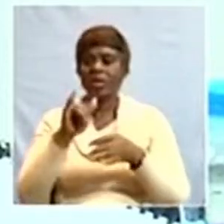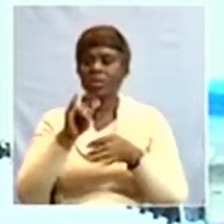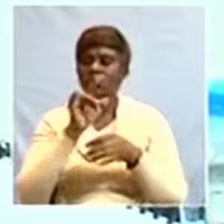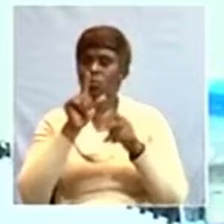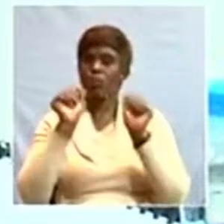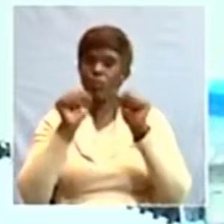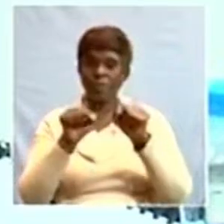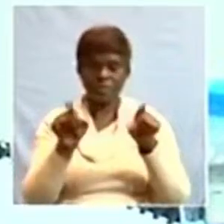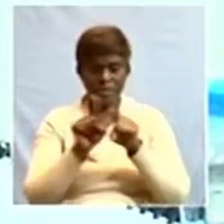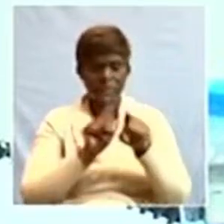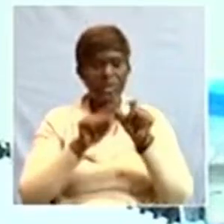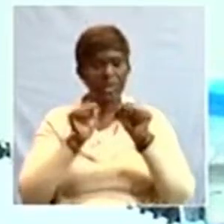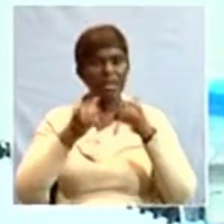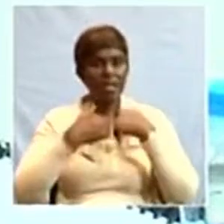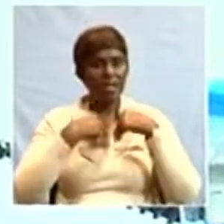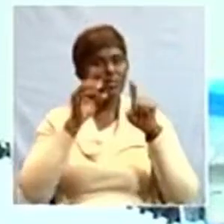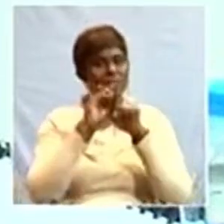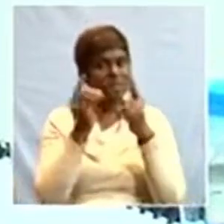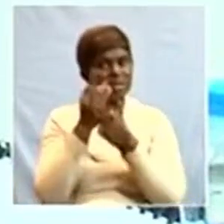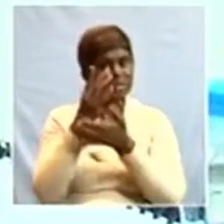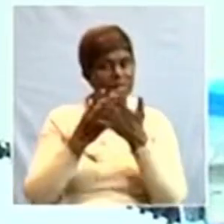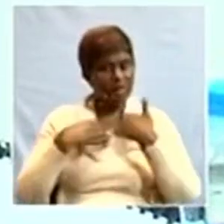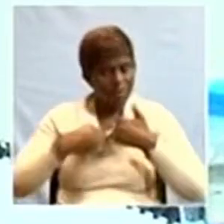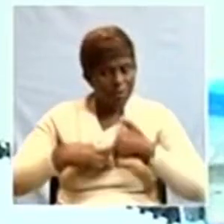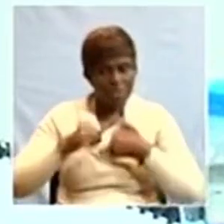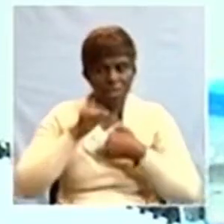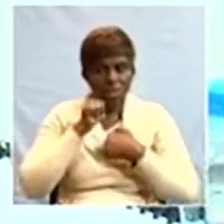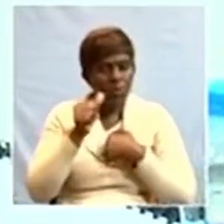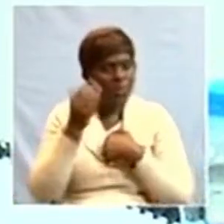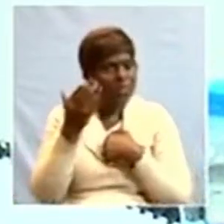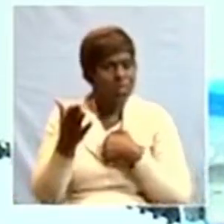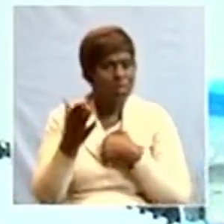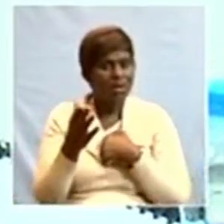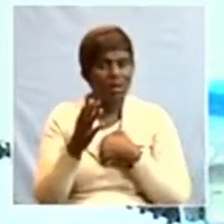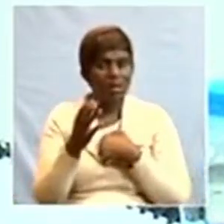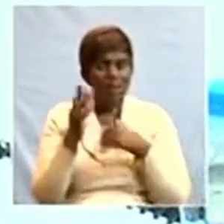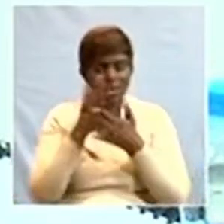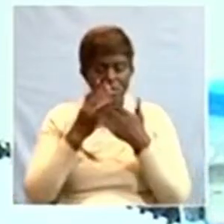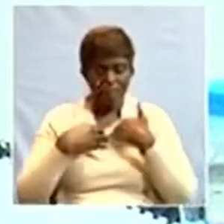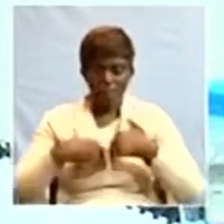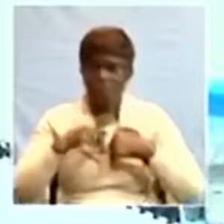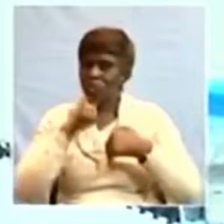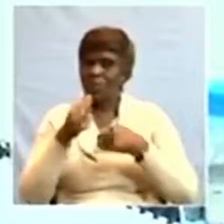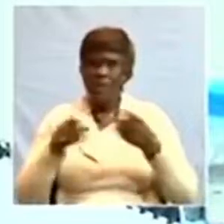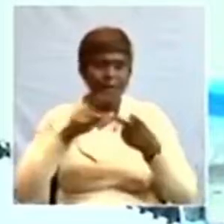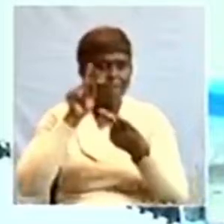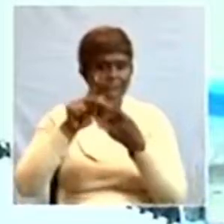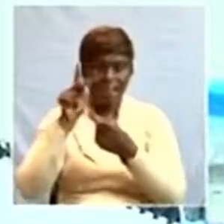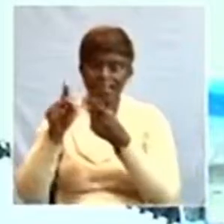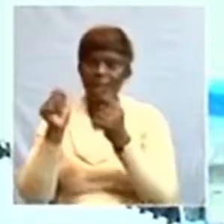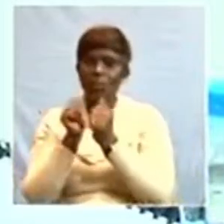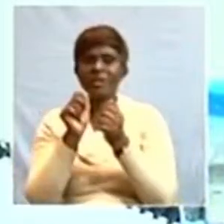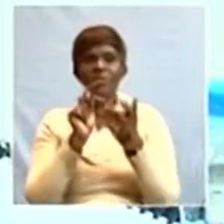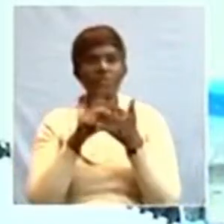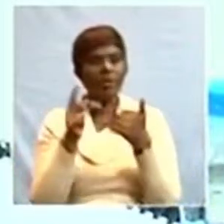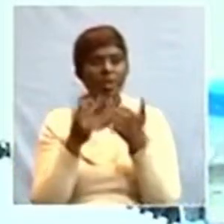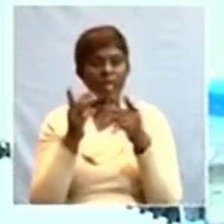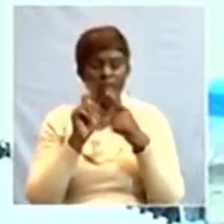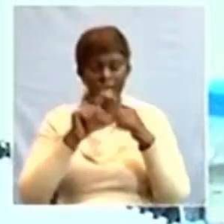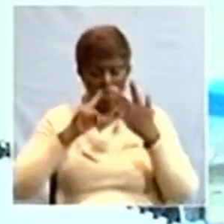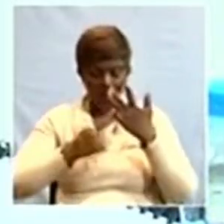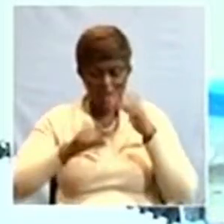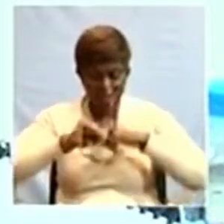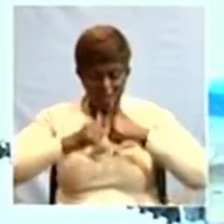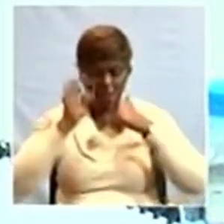there may be a district where somebody is not up to speed with the program, but we are going